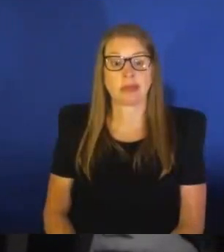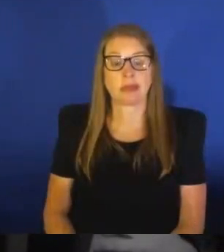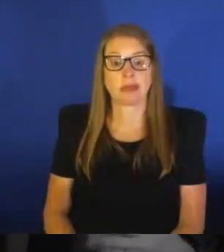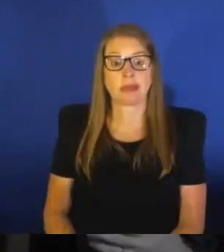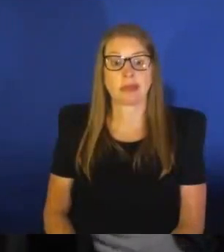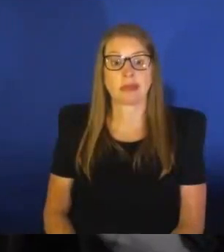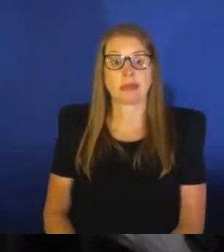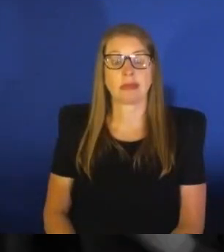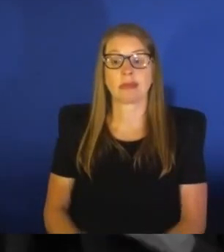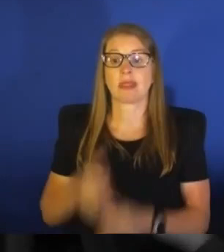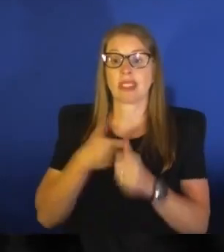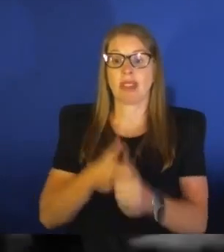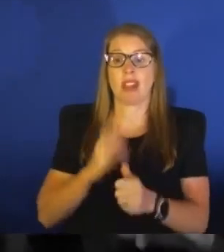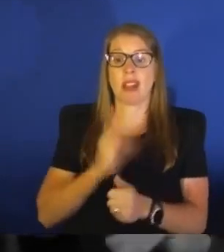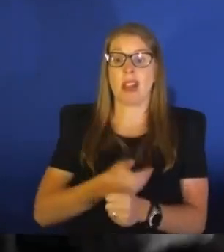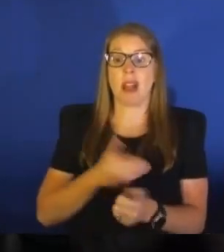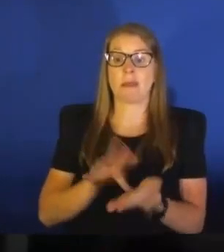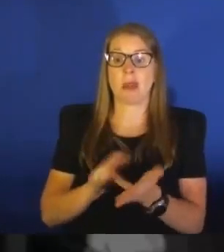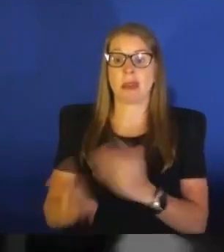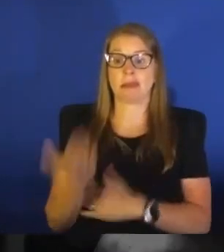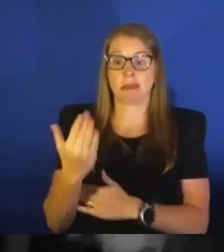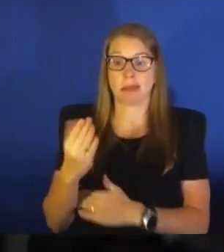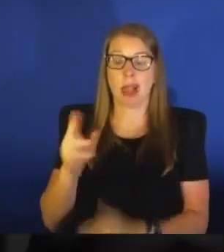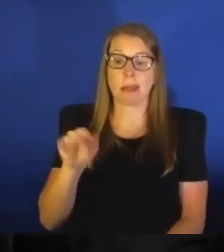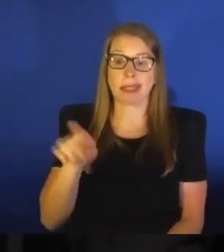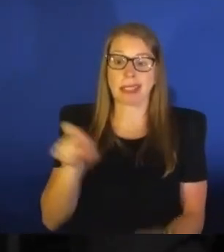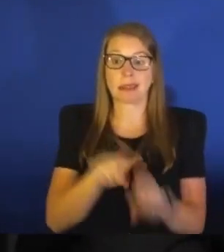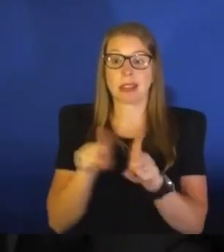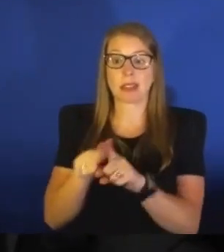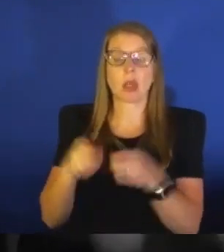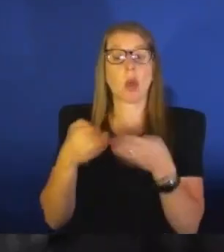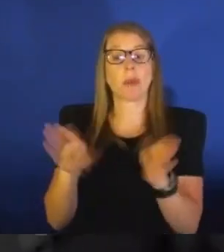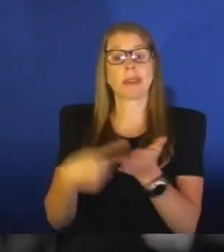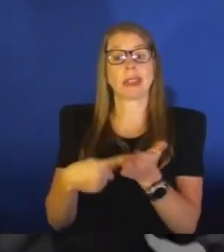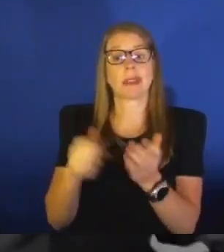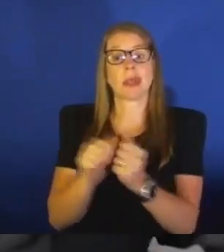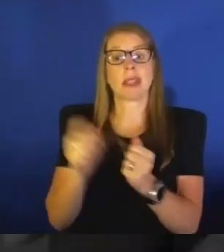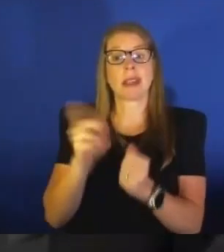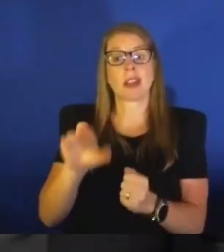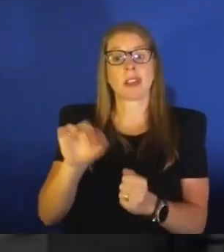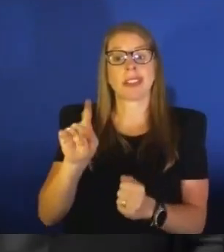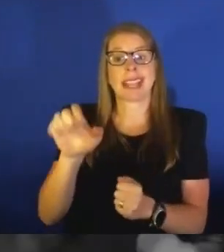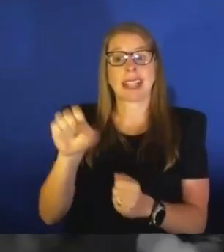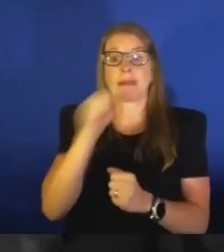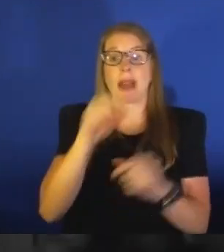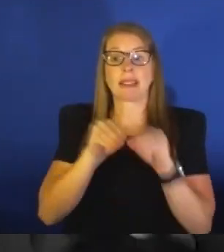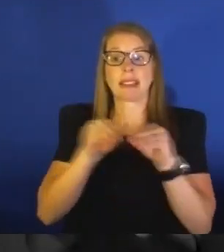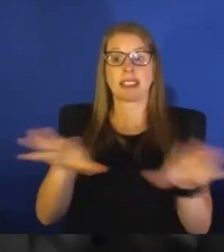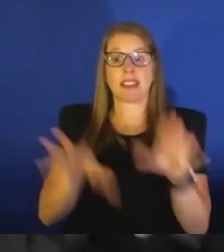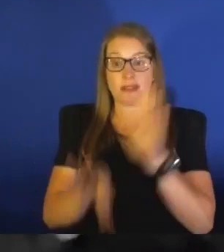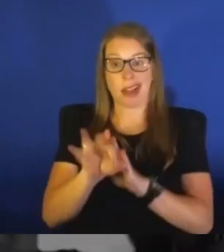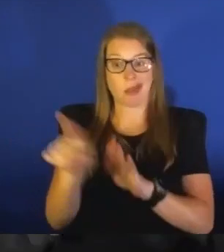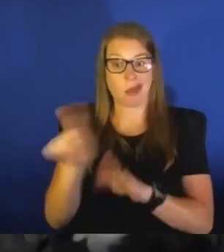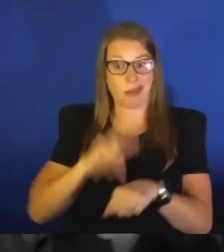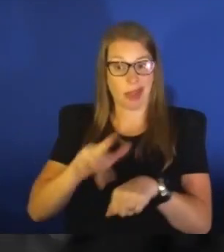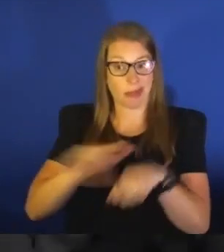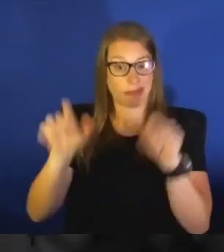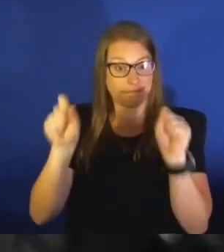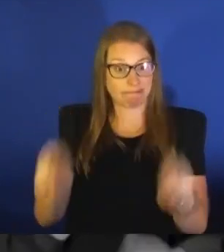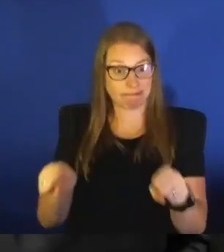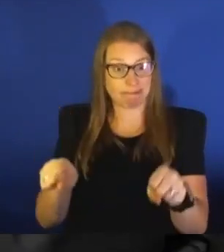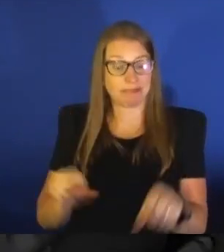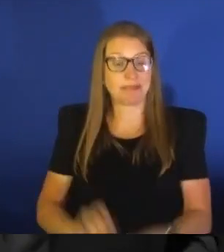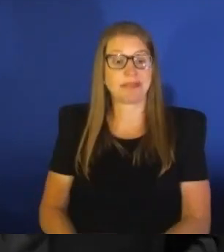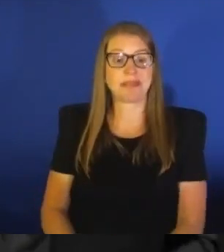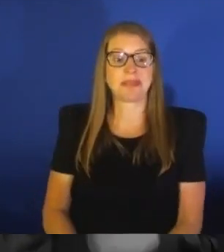Subscribe to our Morning Medical Update and Open Mics with Dr. Stites podcasts. Now, everywhere podcasts are available.